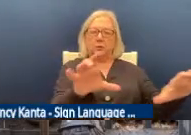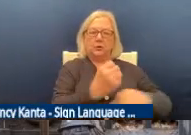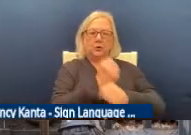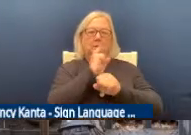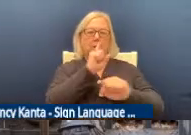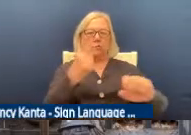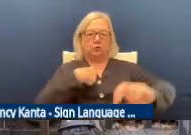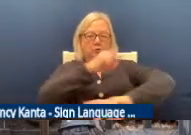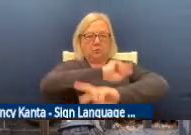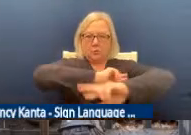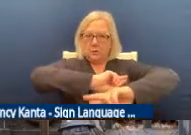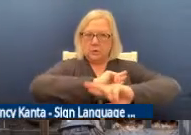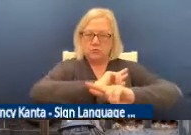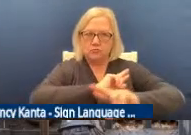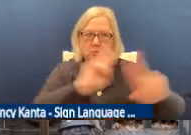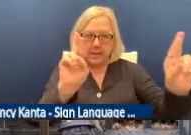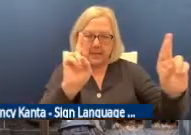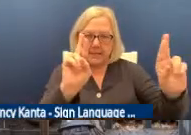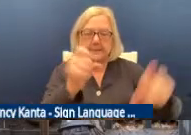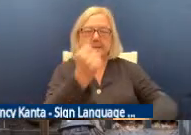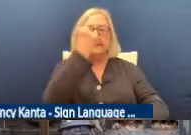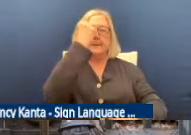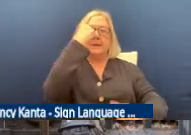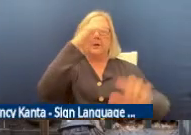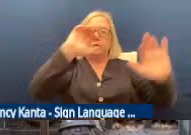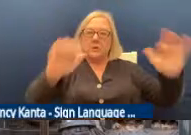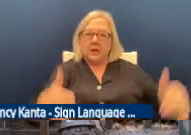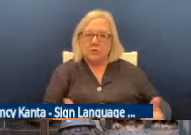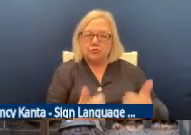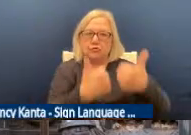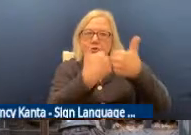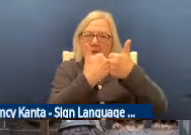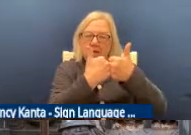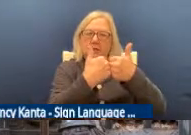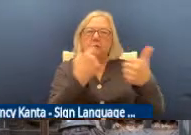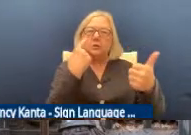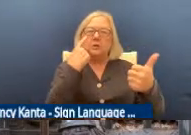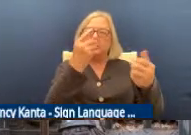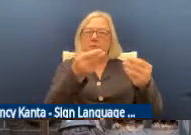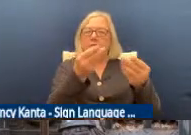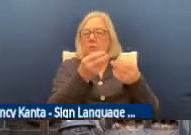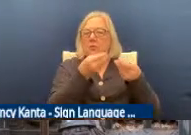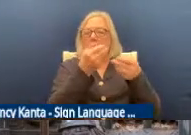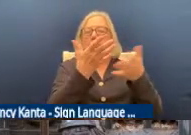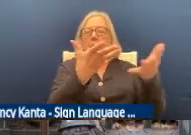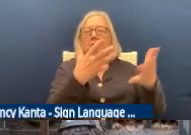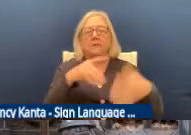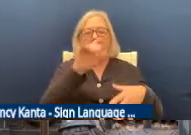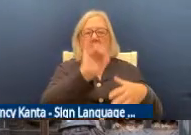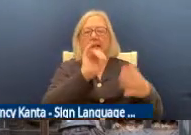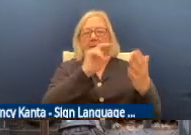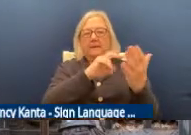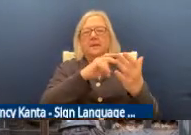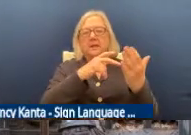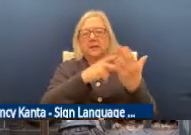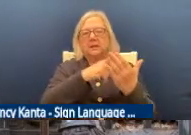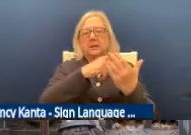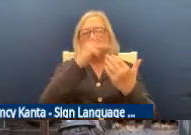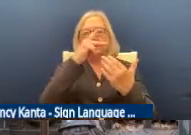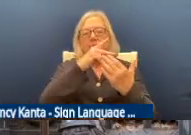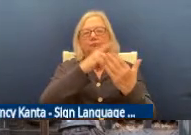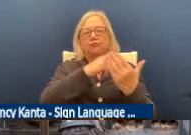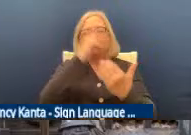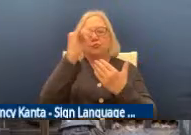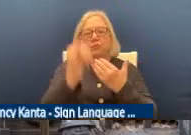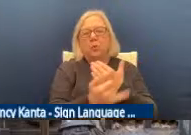understand the challenges of delivering a complex program like this. So I'm going to have Casey walk you through some